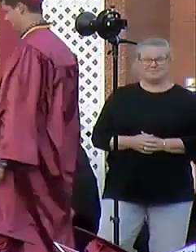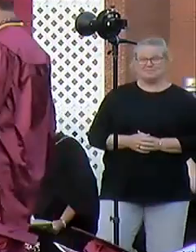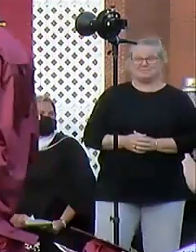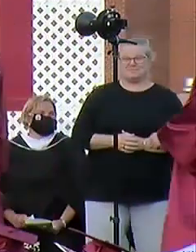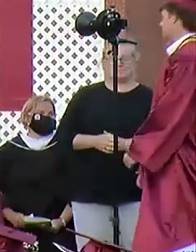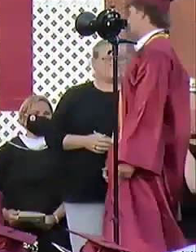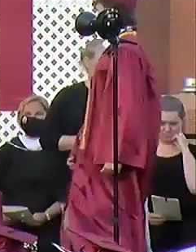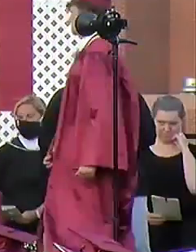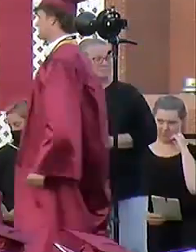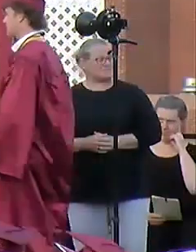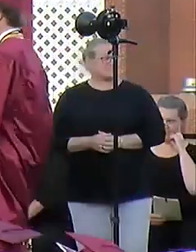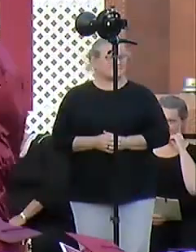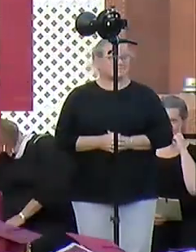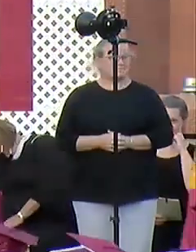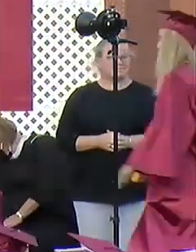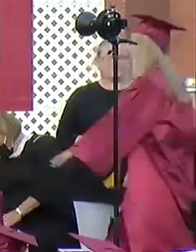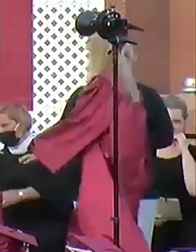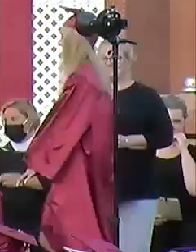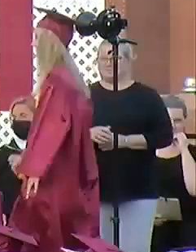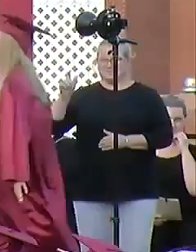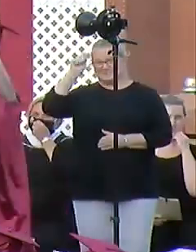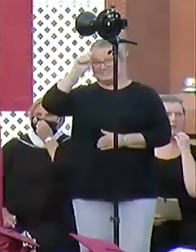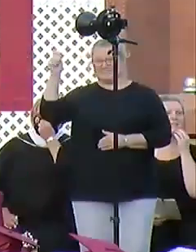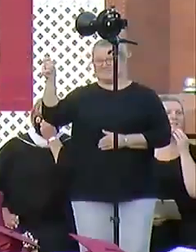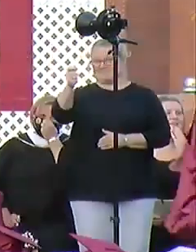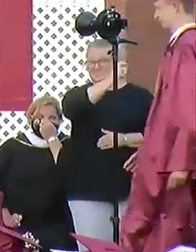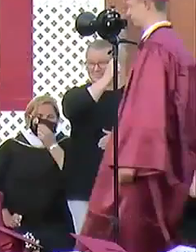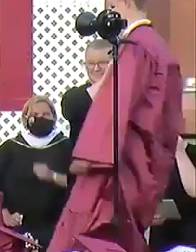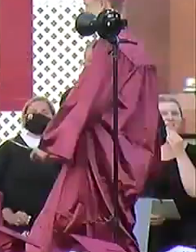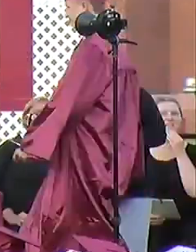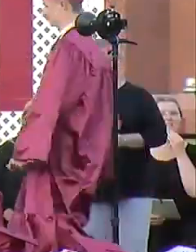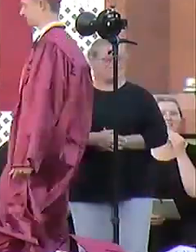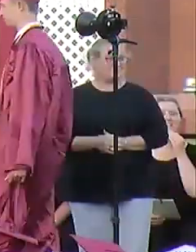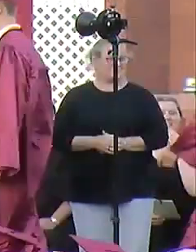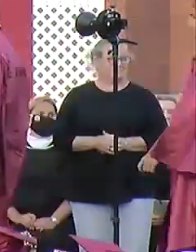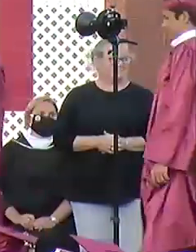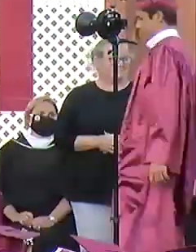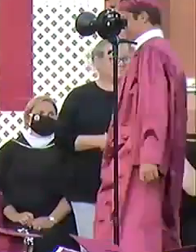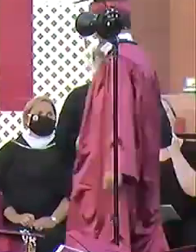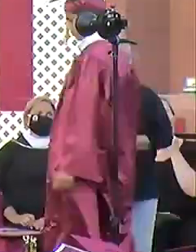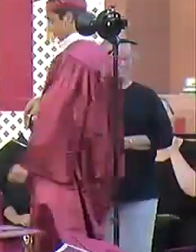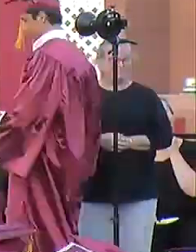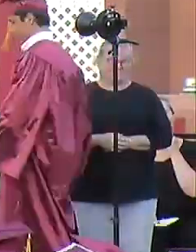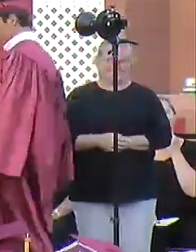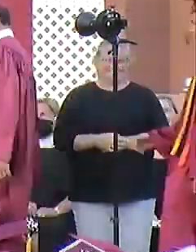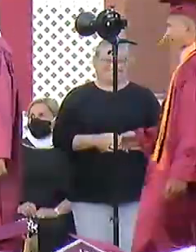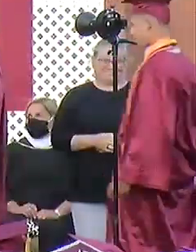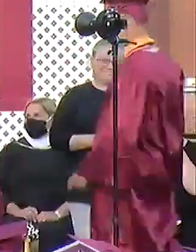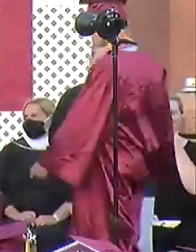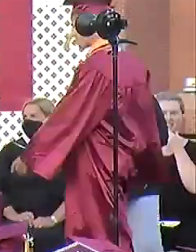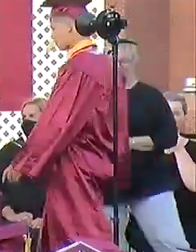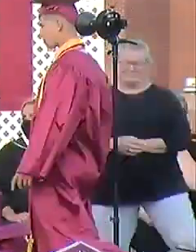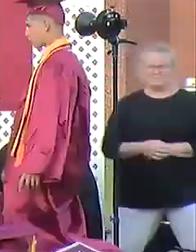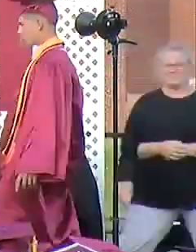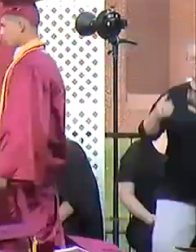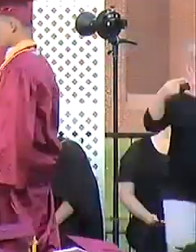side to the left side of their mortarboard, symbolizing their graduation from Granby Memorial High School and